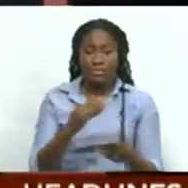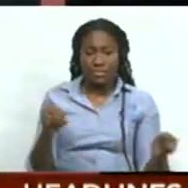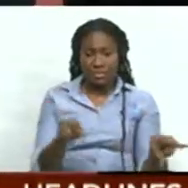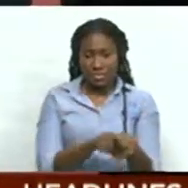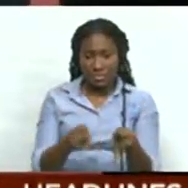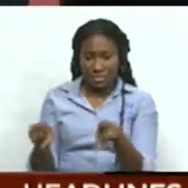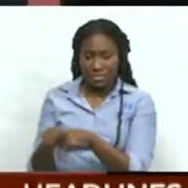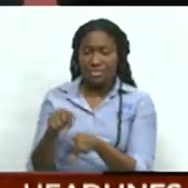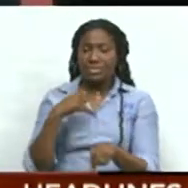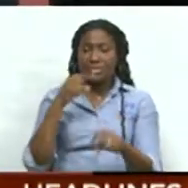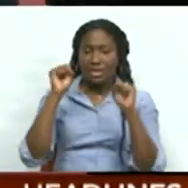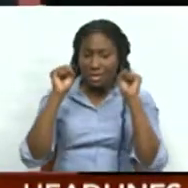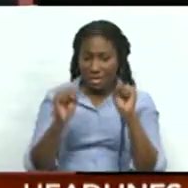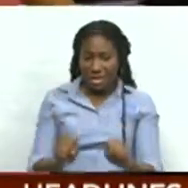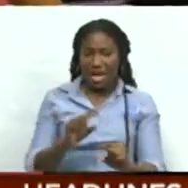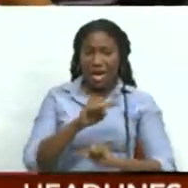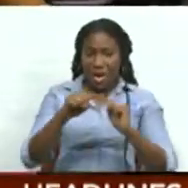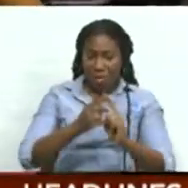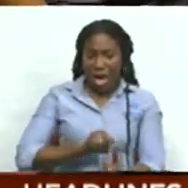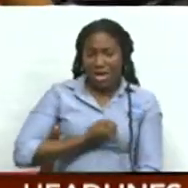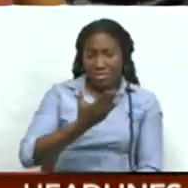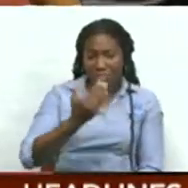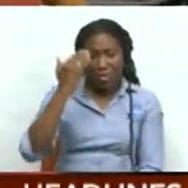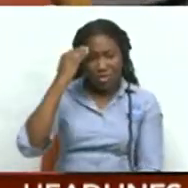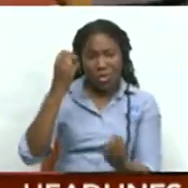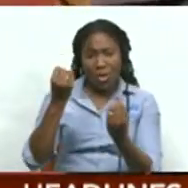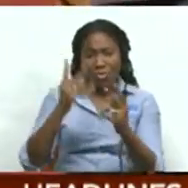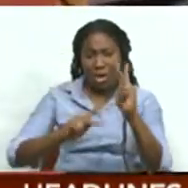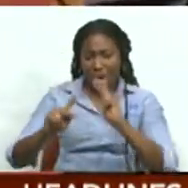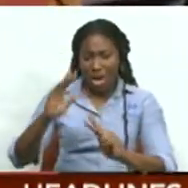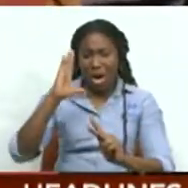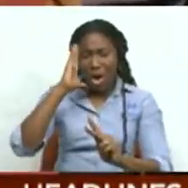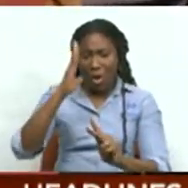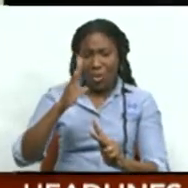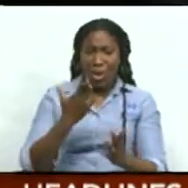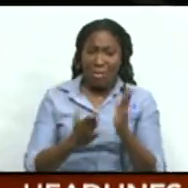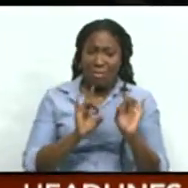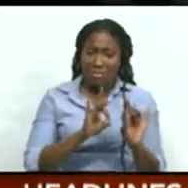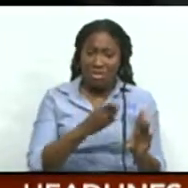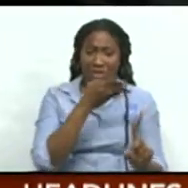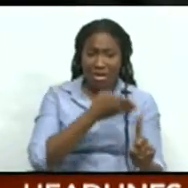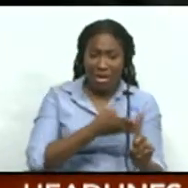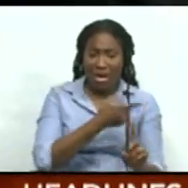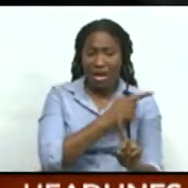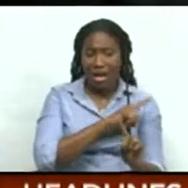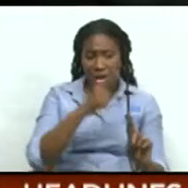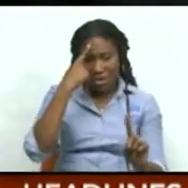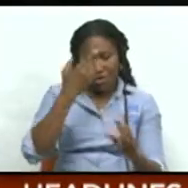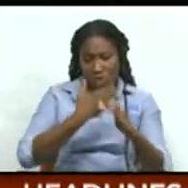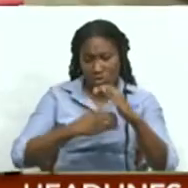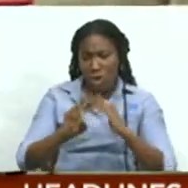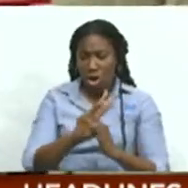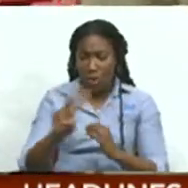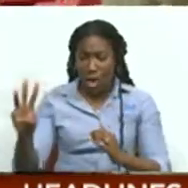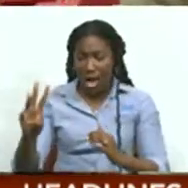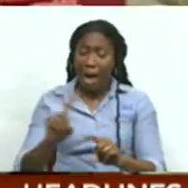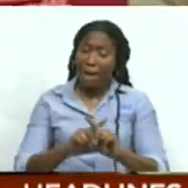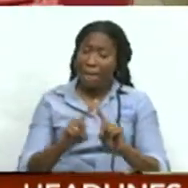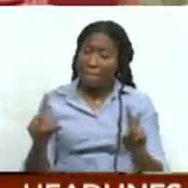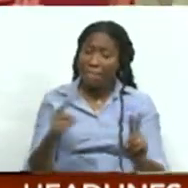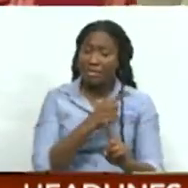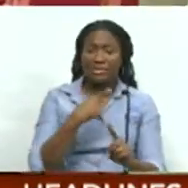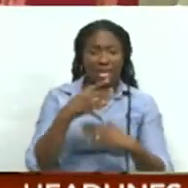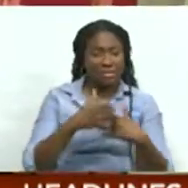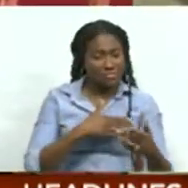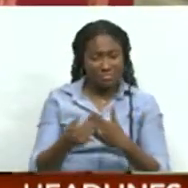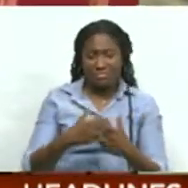target on his back, including the possibility of not being re-selected as the UNC Shogonas West candidate, Rambali said he only wants what's